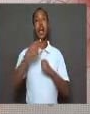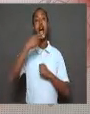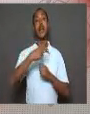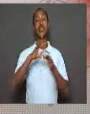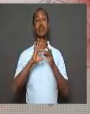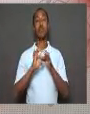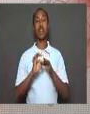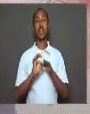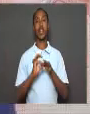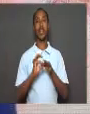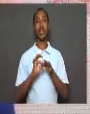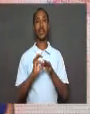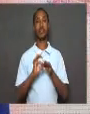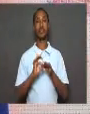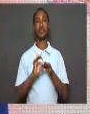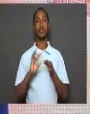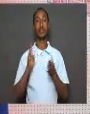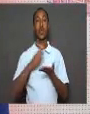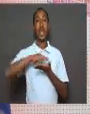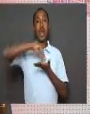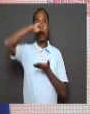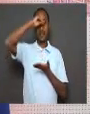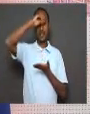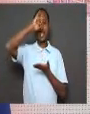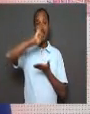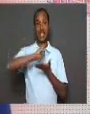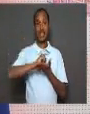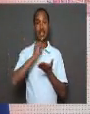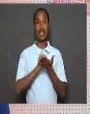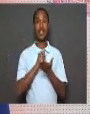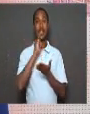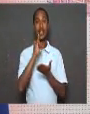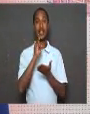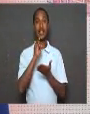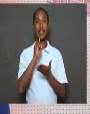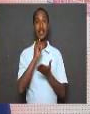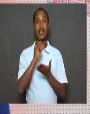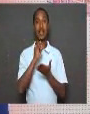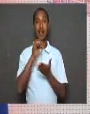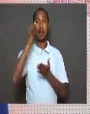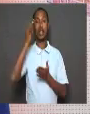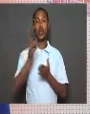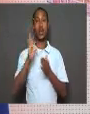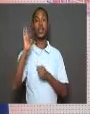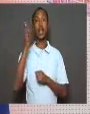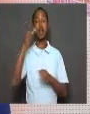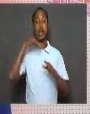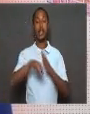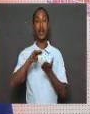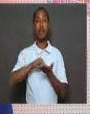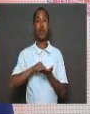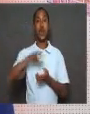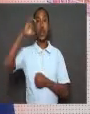hydrogen bonding. We learned that it is a particular type of